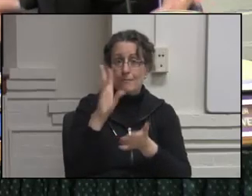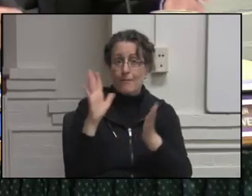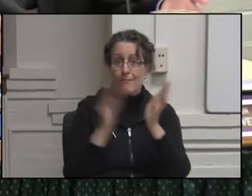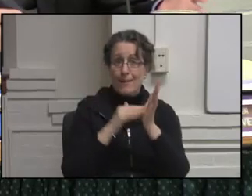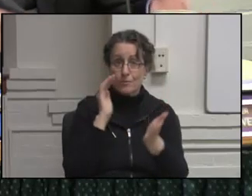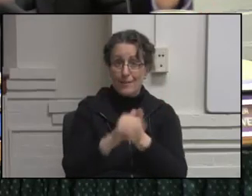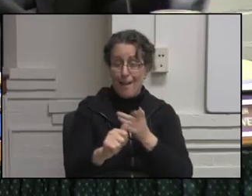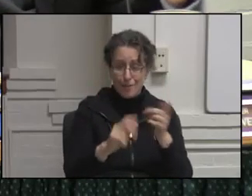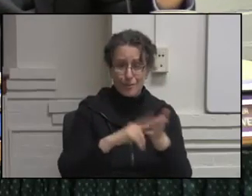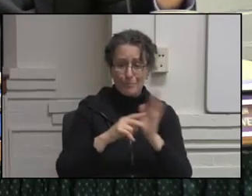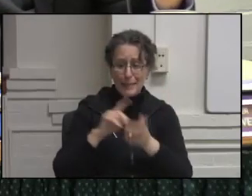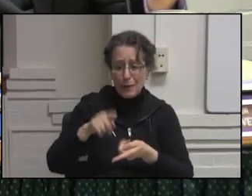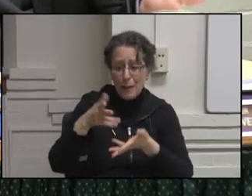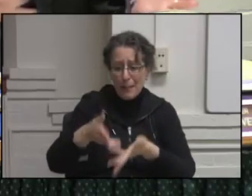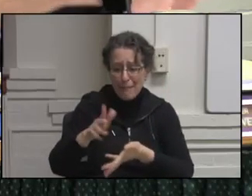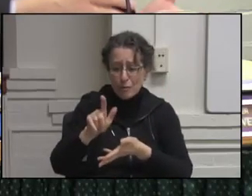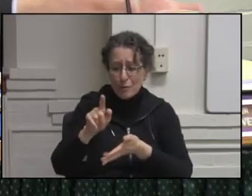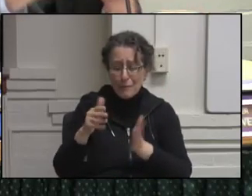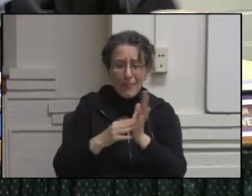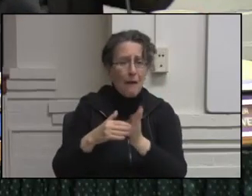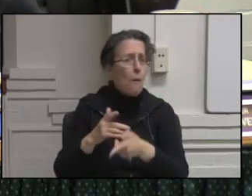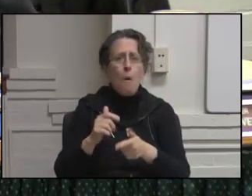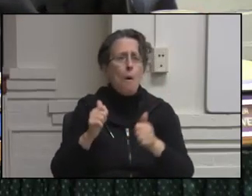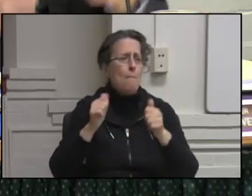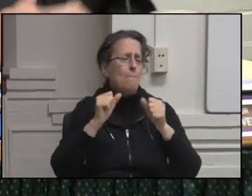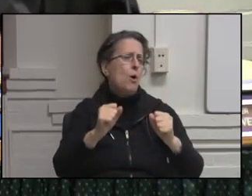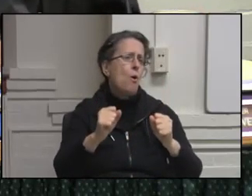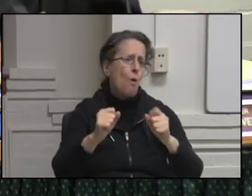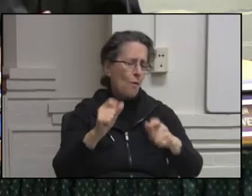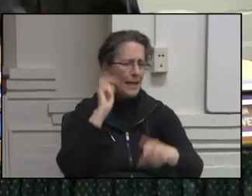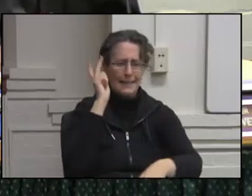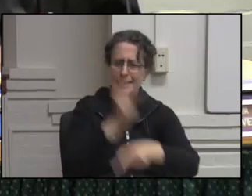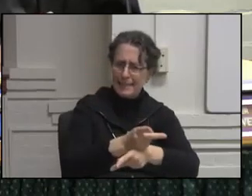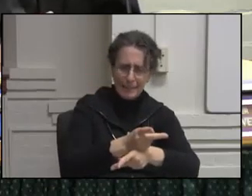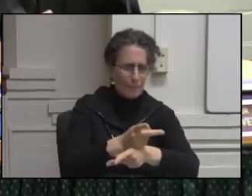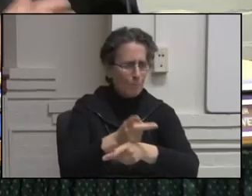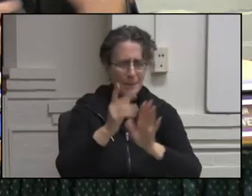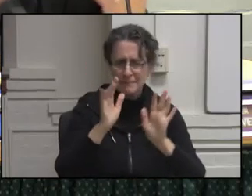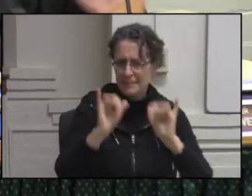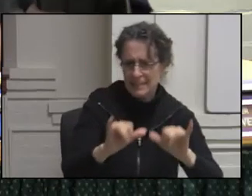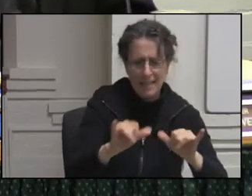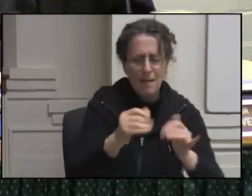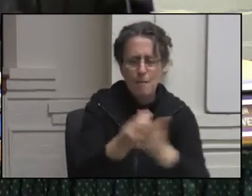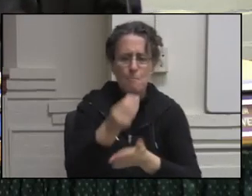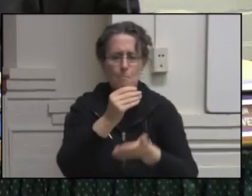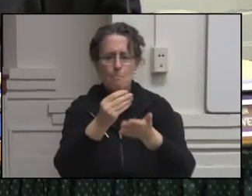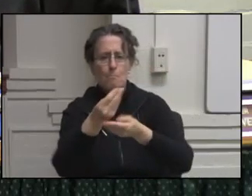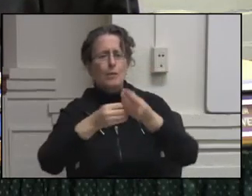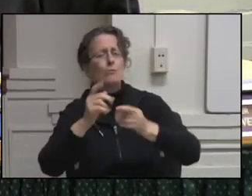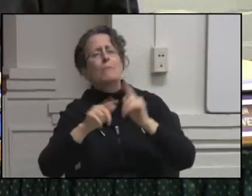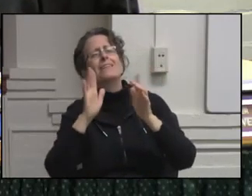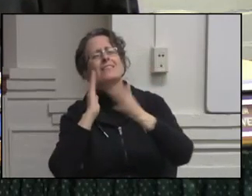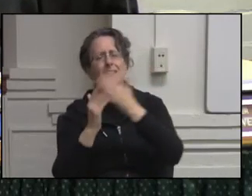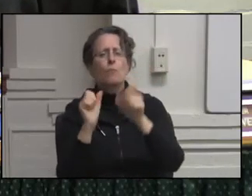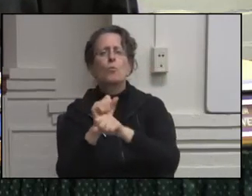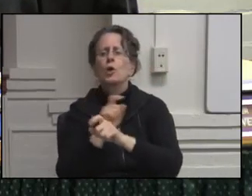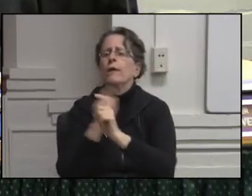build the park as it has been envisioned, but we need to do some work together to figure out how to most cost-effectively do that.